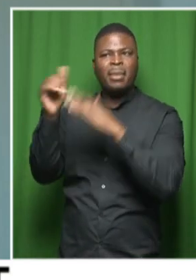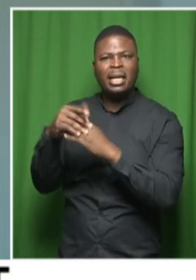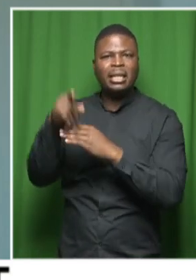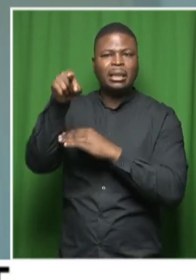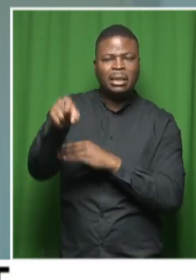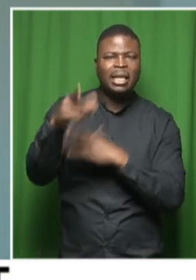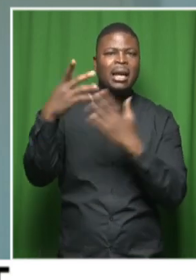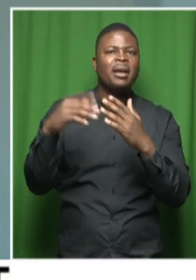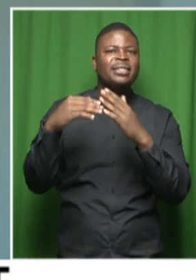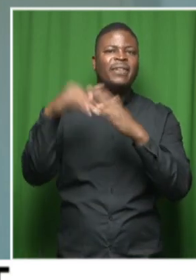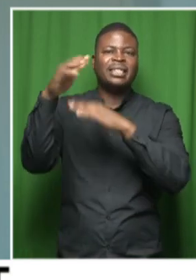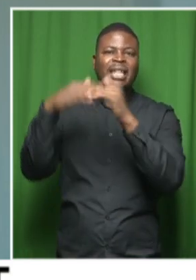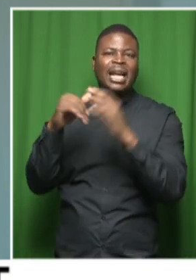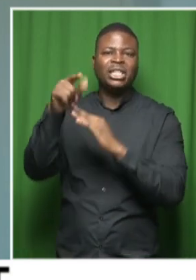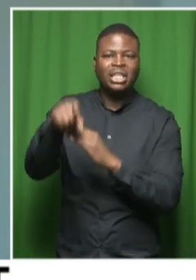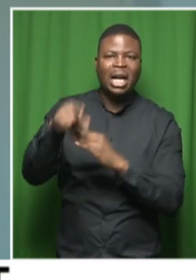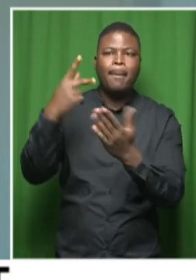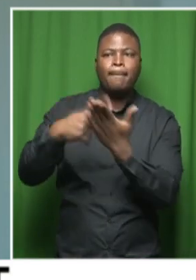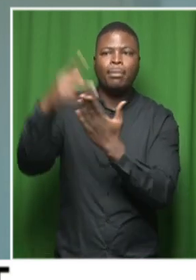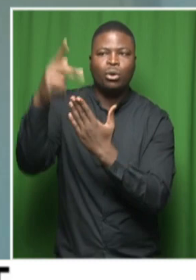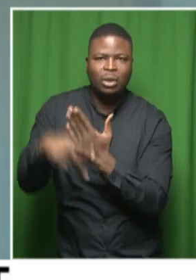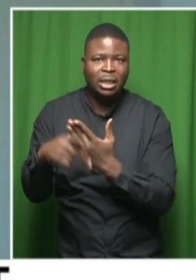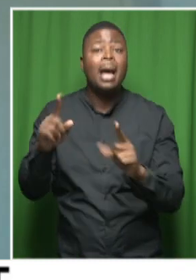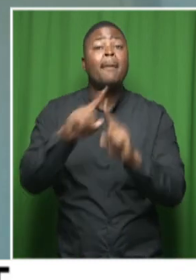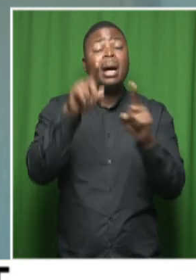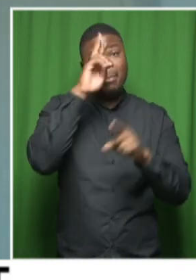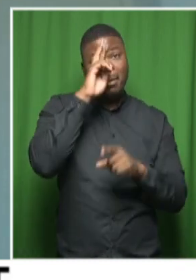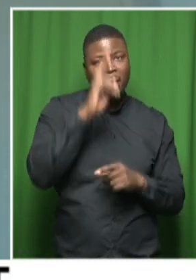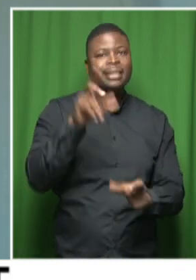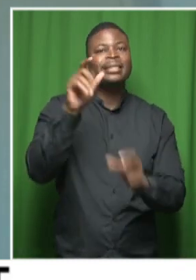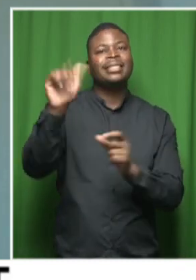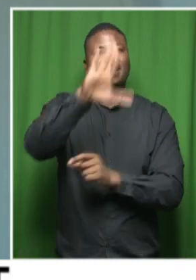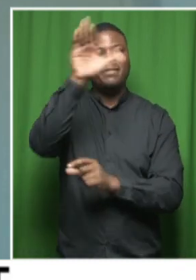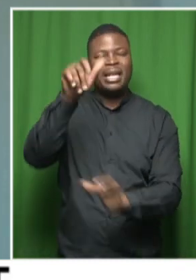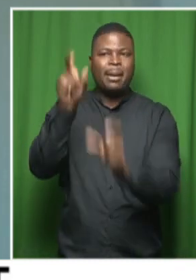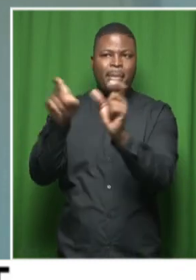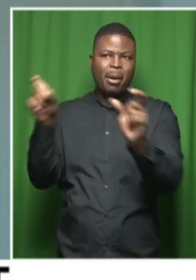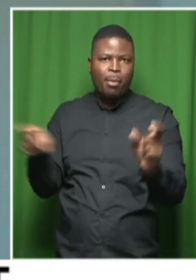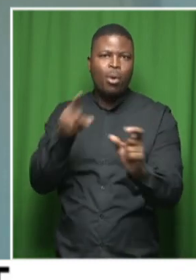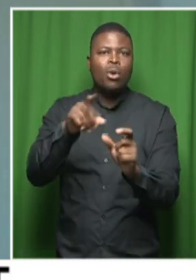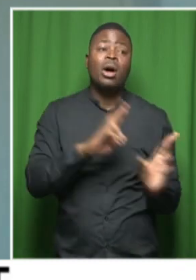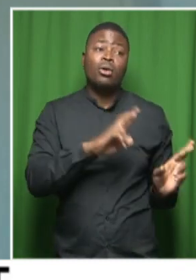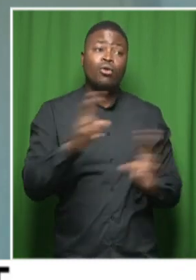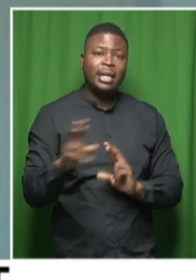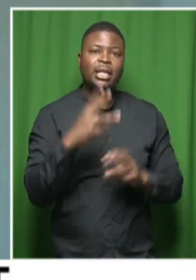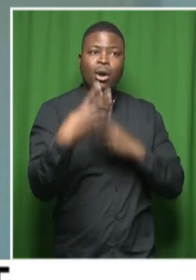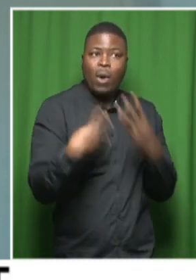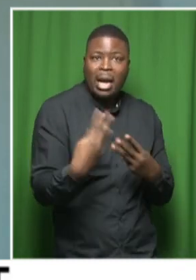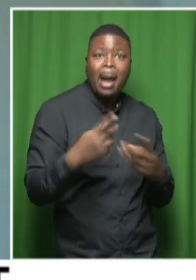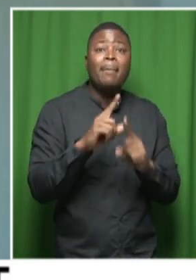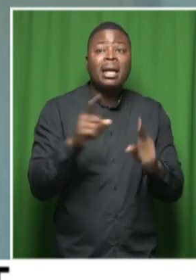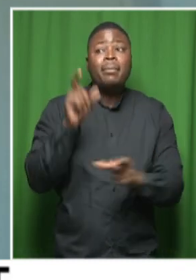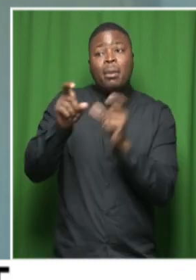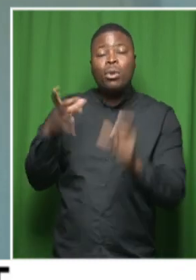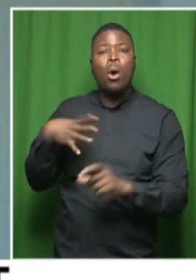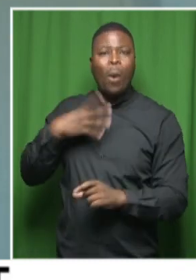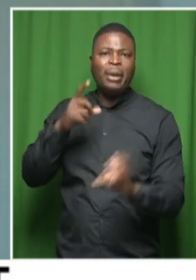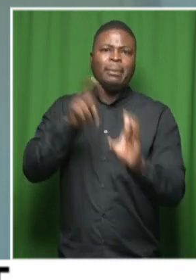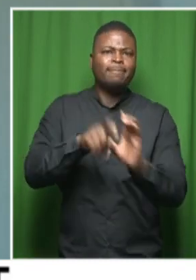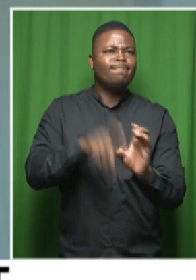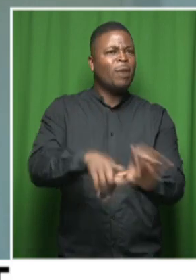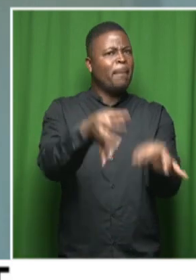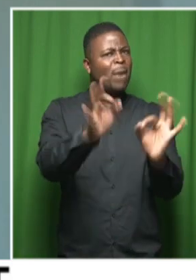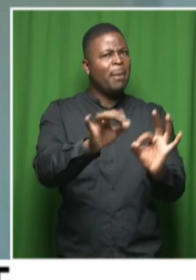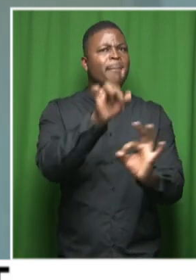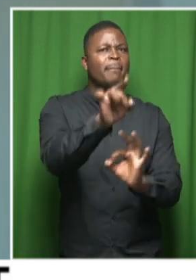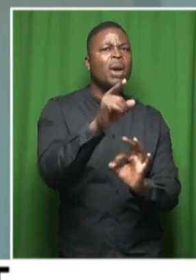strong indication that South Africans are ready to work. South Africans are also looking for not only decent jobs, but also decent